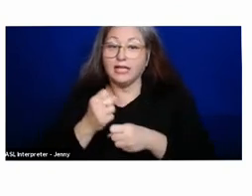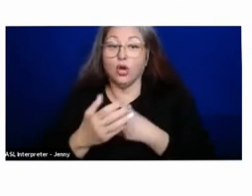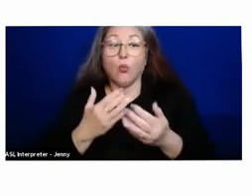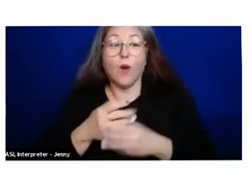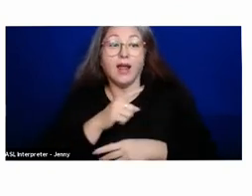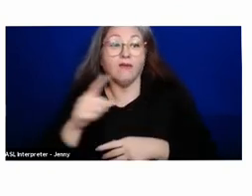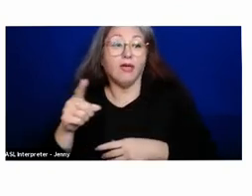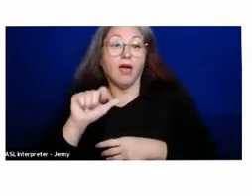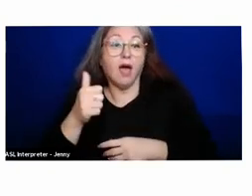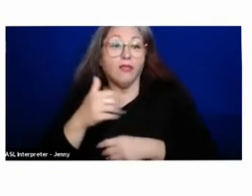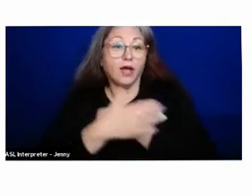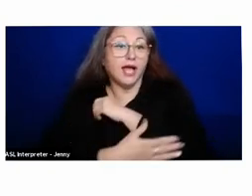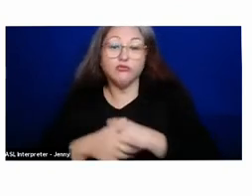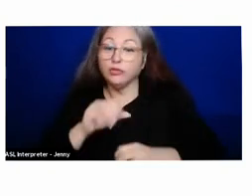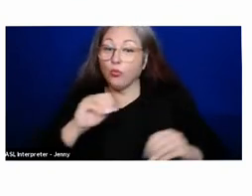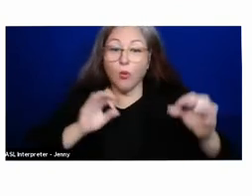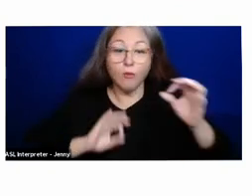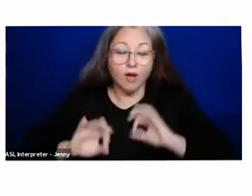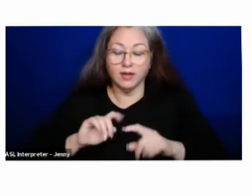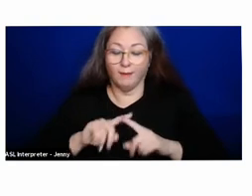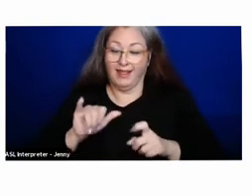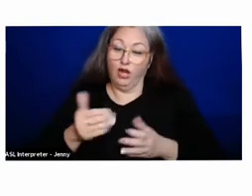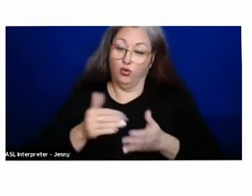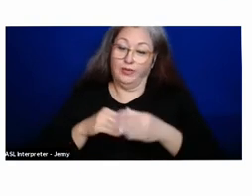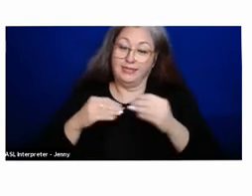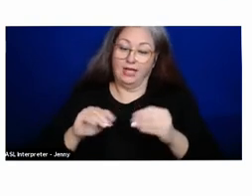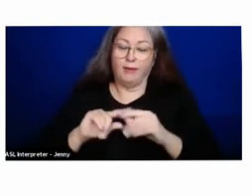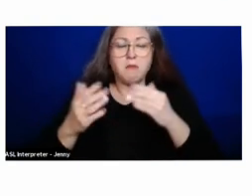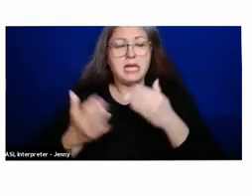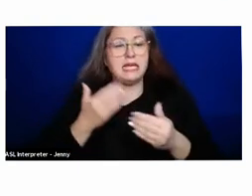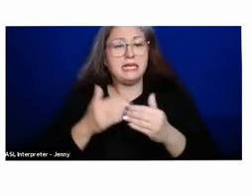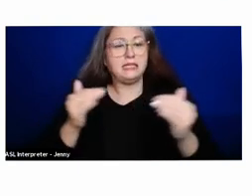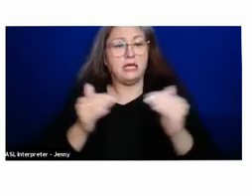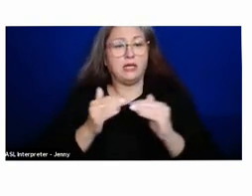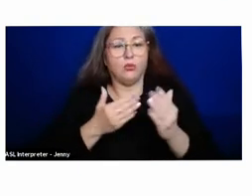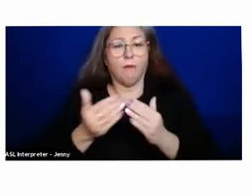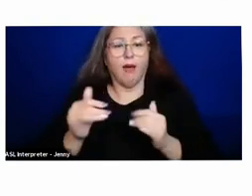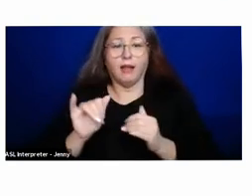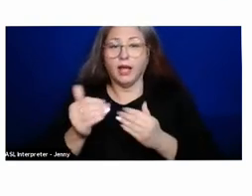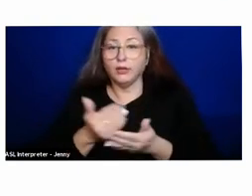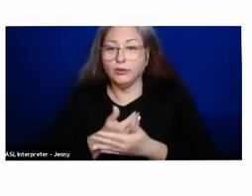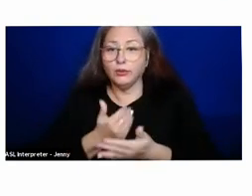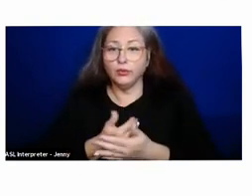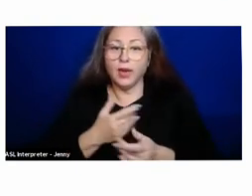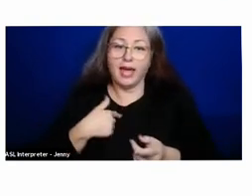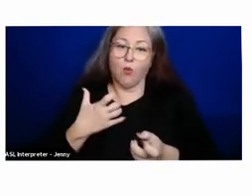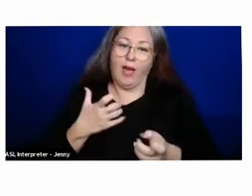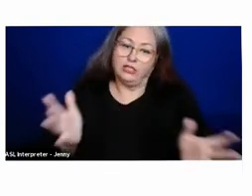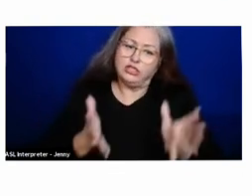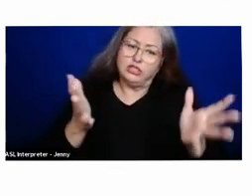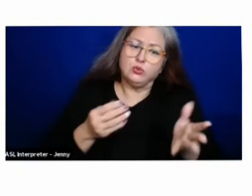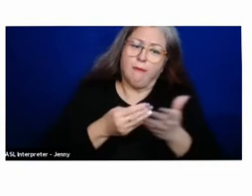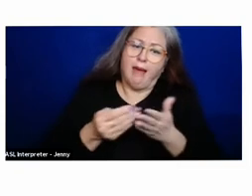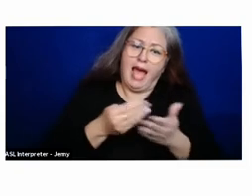from? If we make resale as convenient as buying new, and if brands trigger us to buy used at the same fast